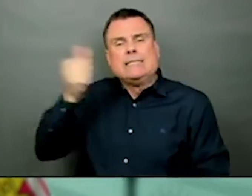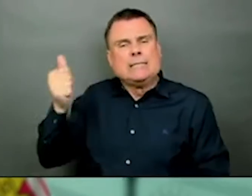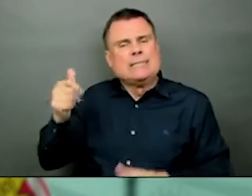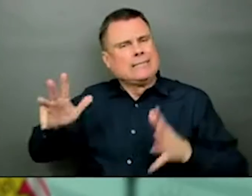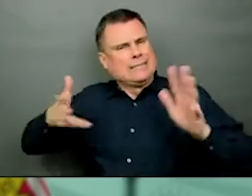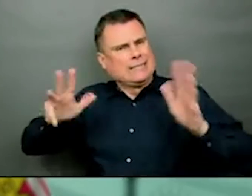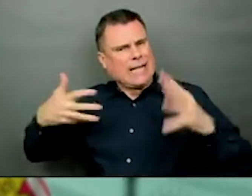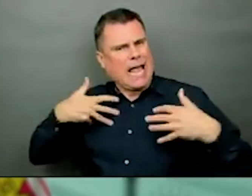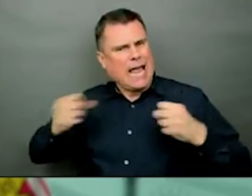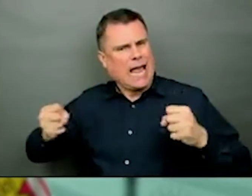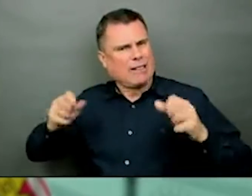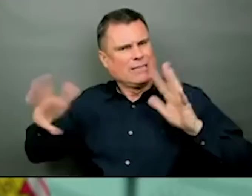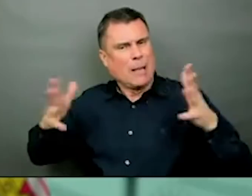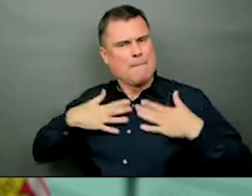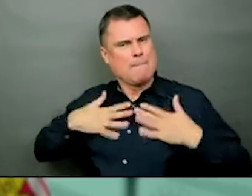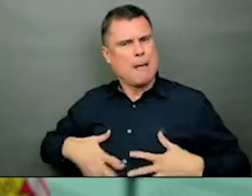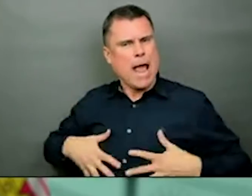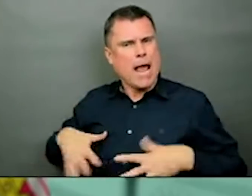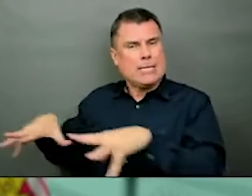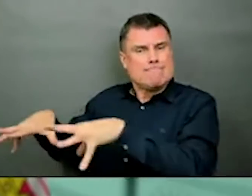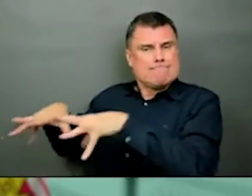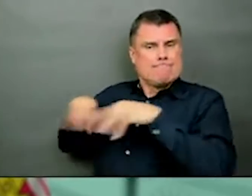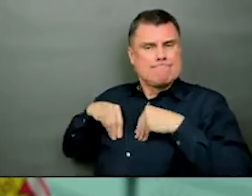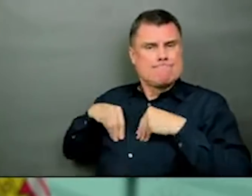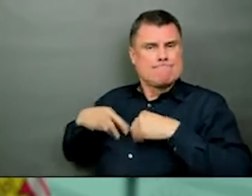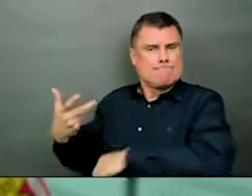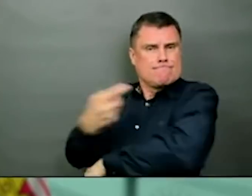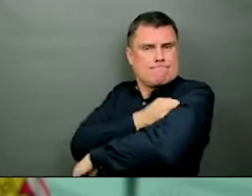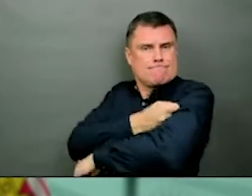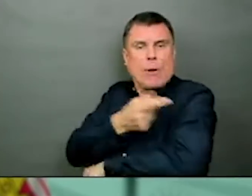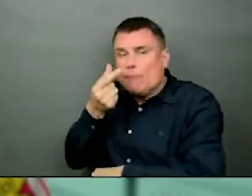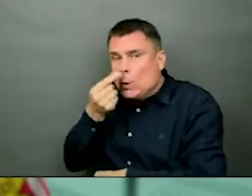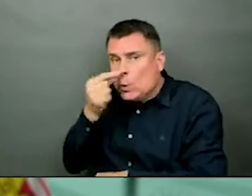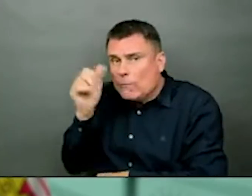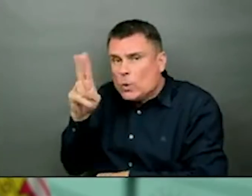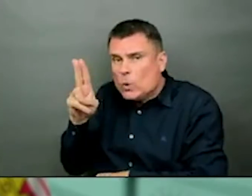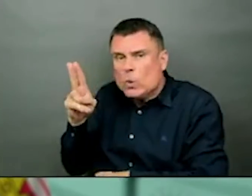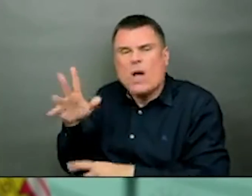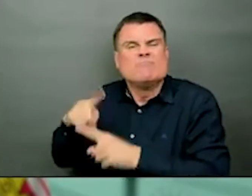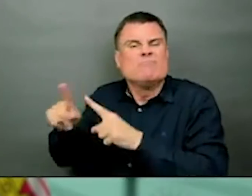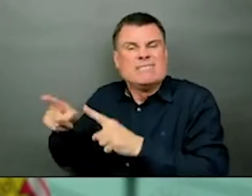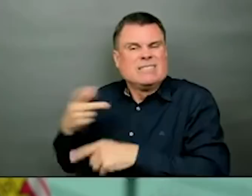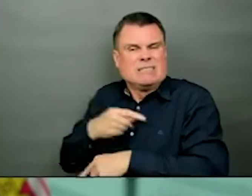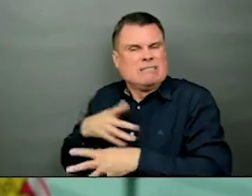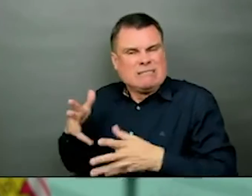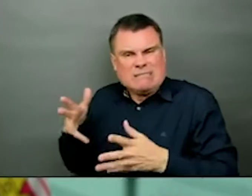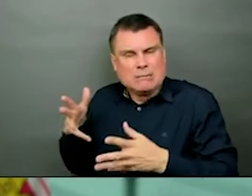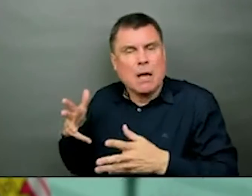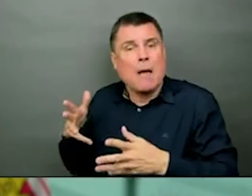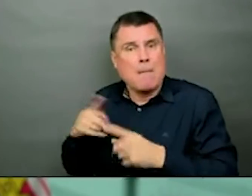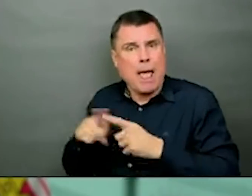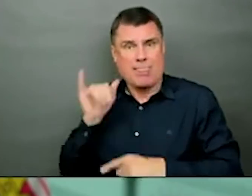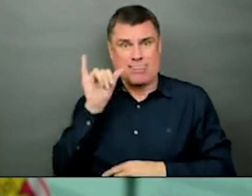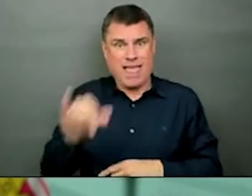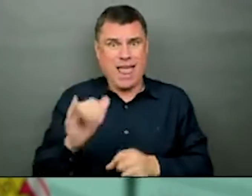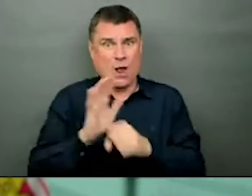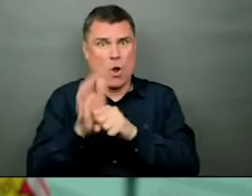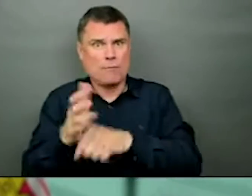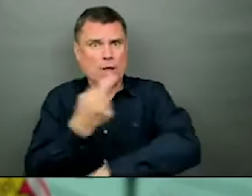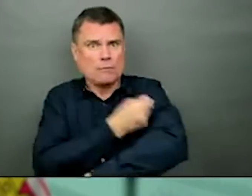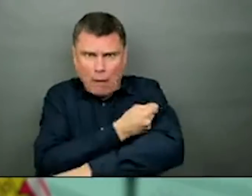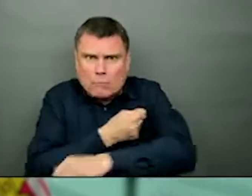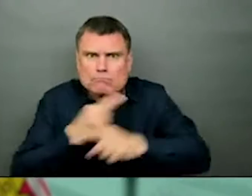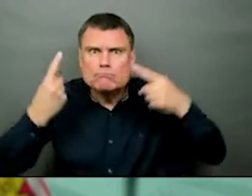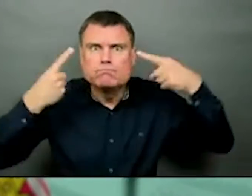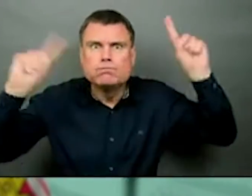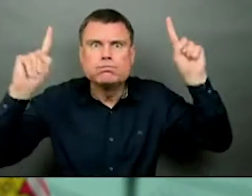not yet eliminated outbreaks completely, but we have seen strong results of vaccine effectiveness. A little bit about where we are today.